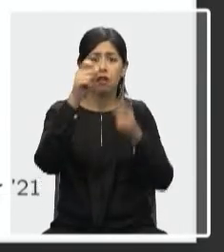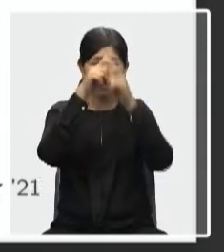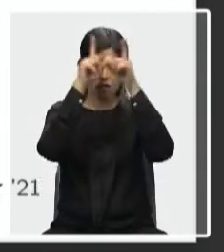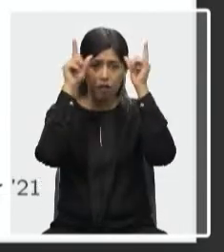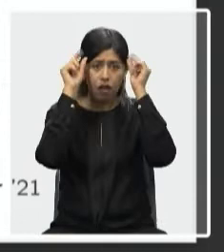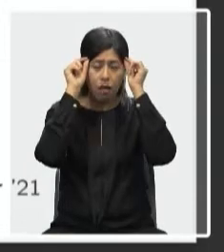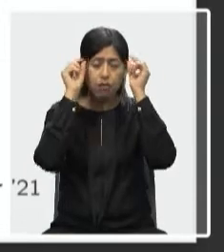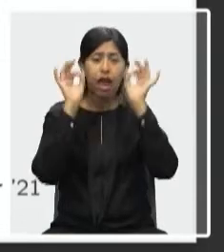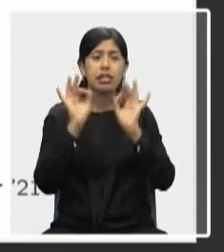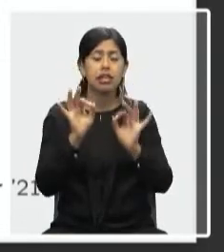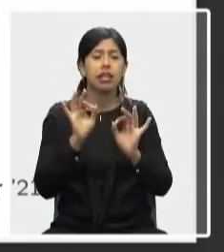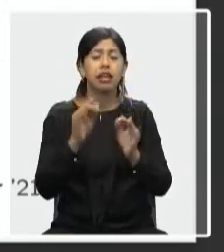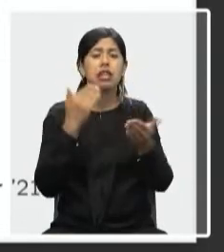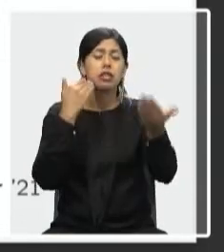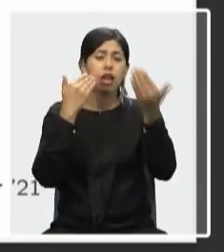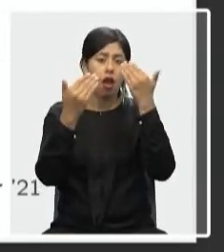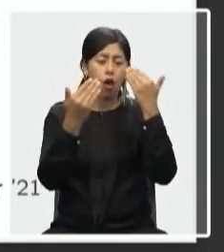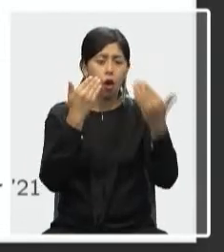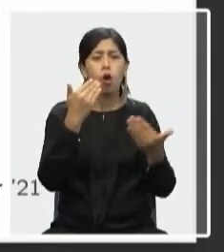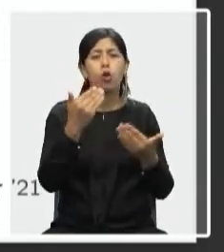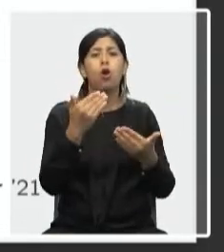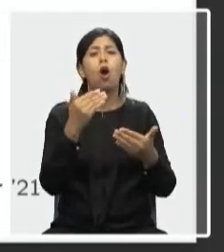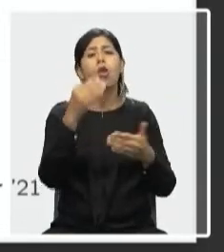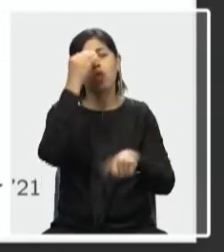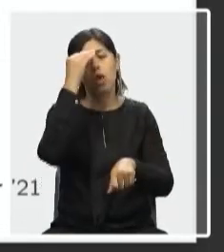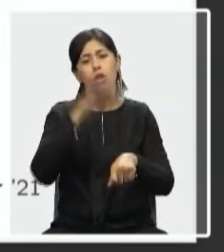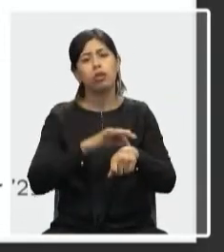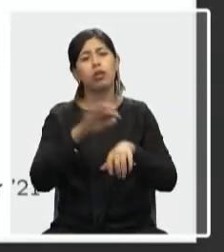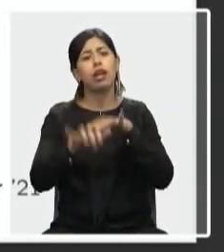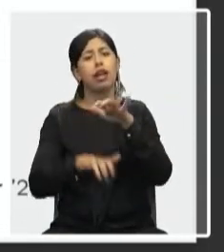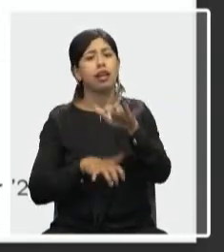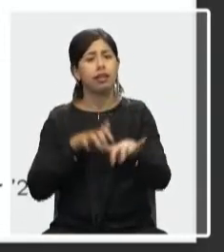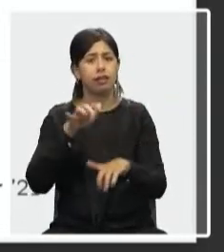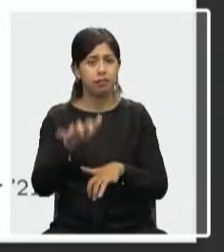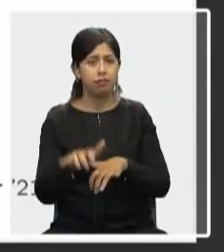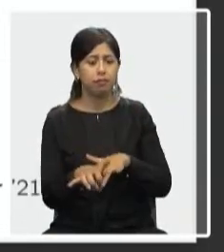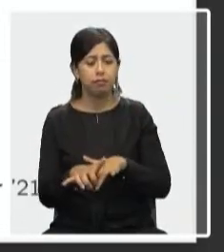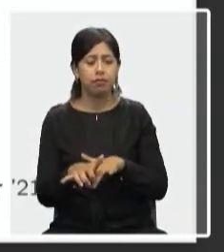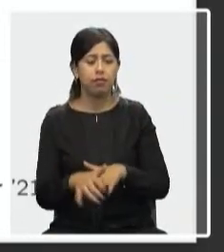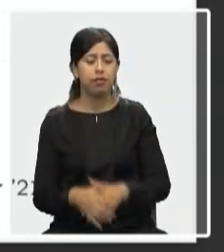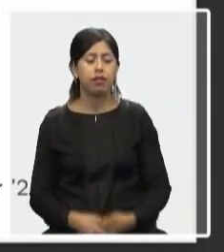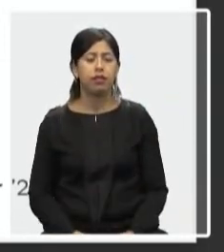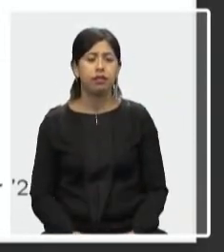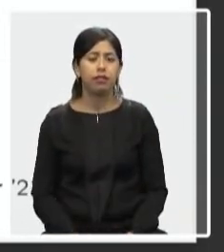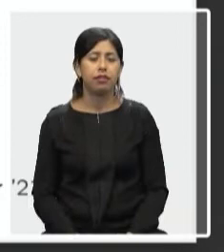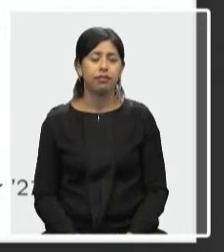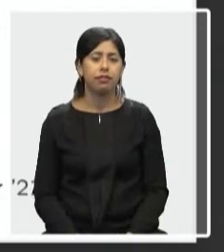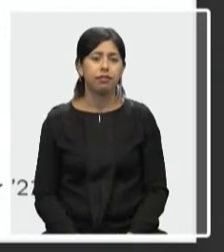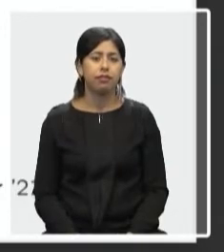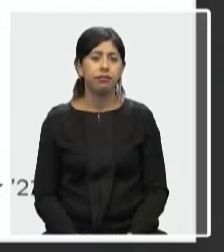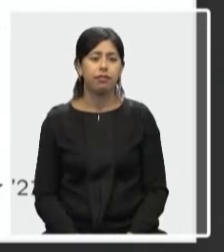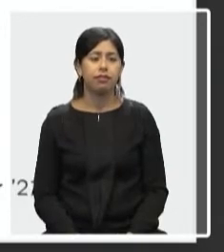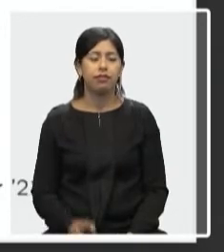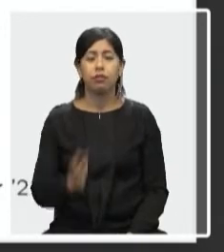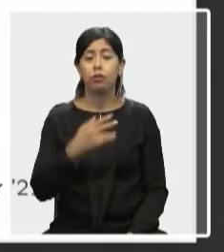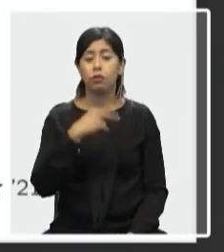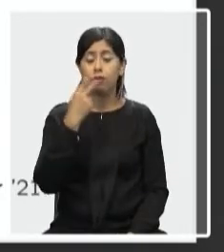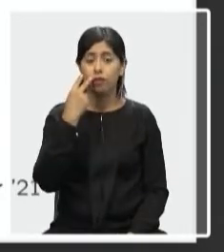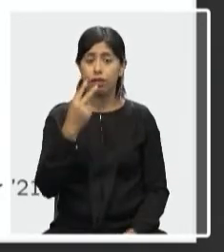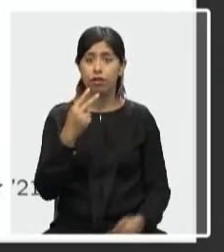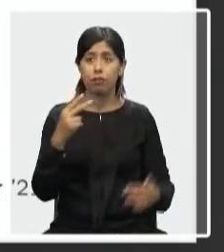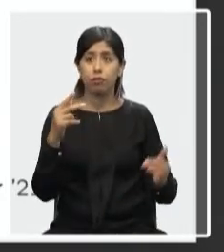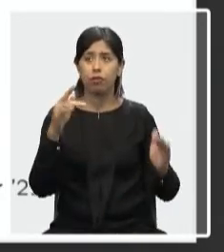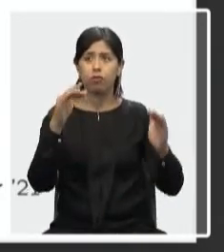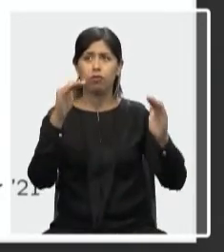or veterinarians. Conversely, we see declines among mechanical engineers, laundry and dry cleaning